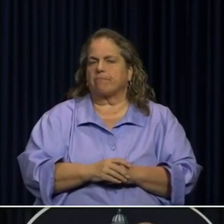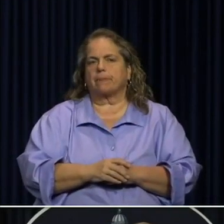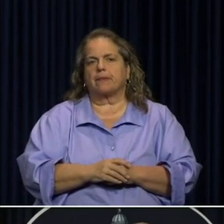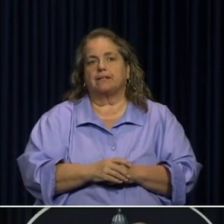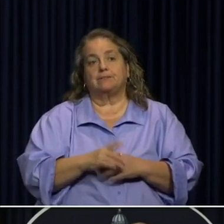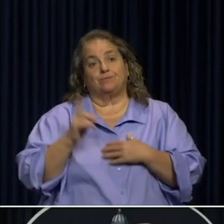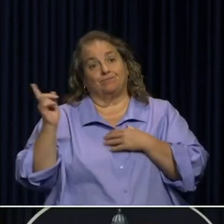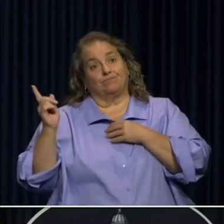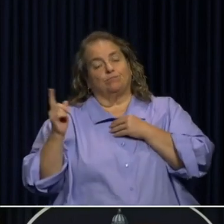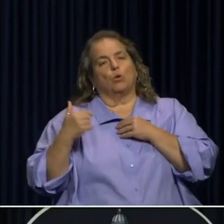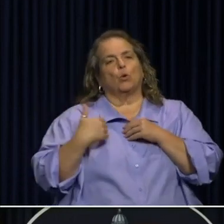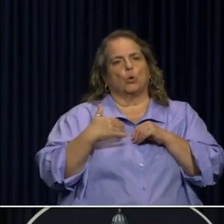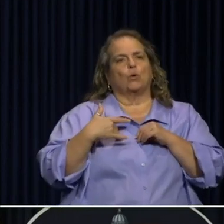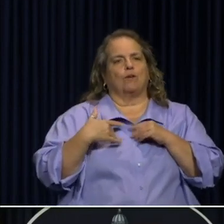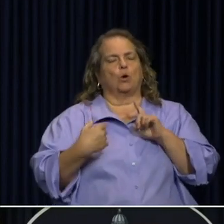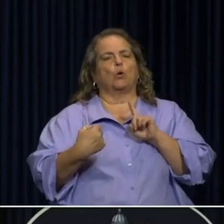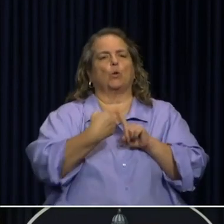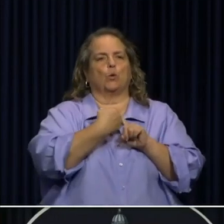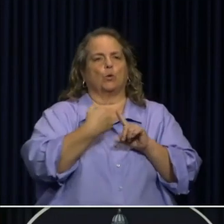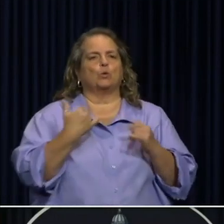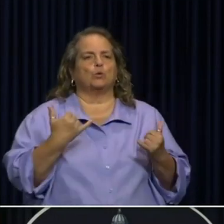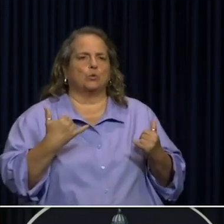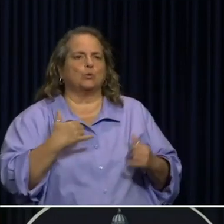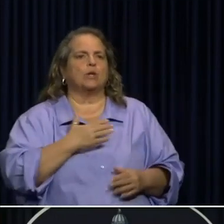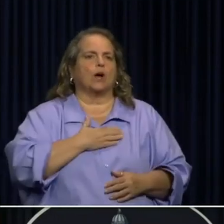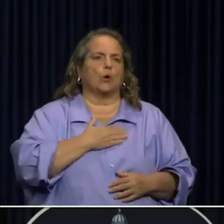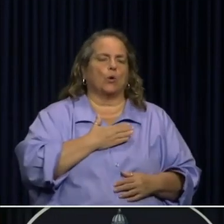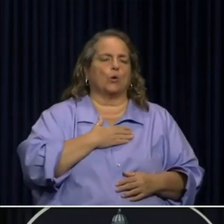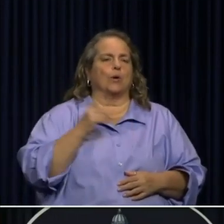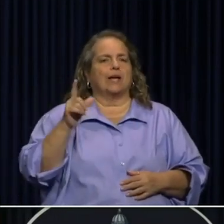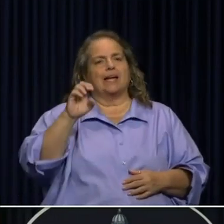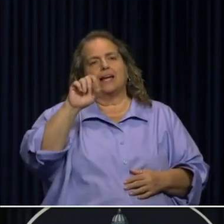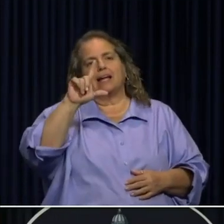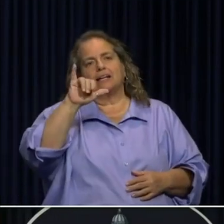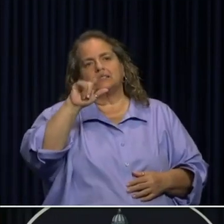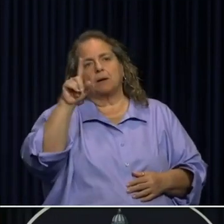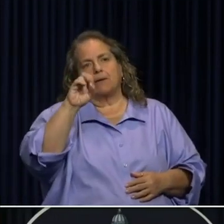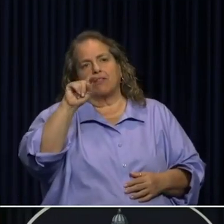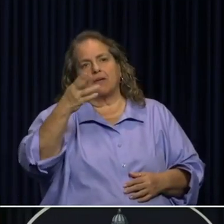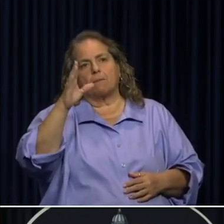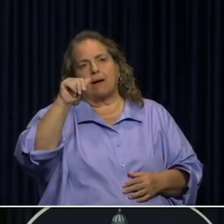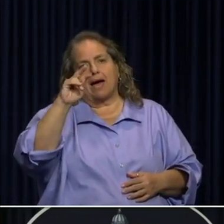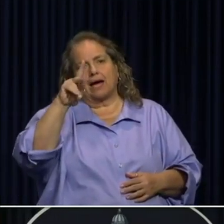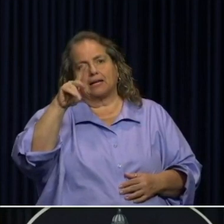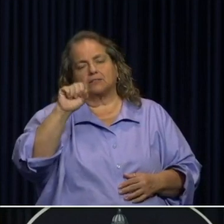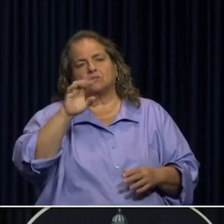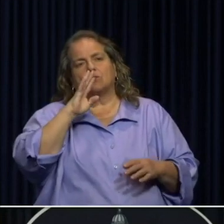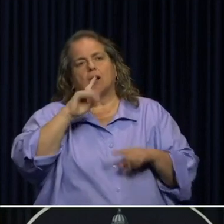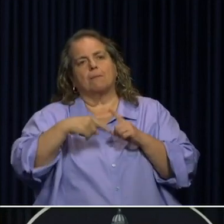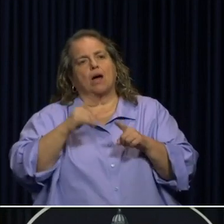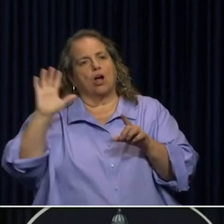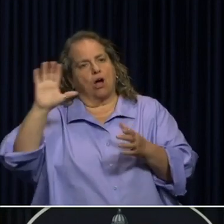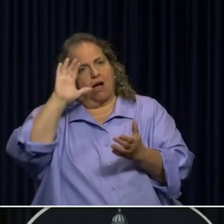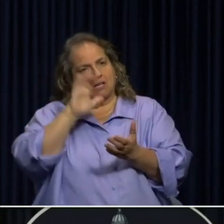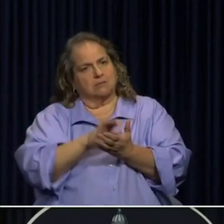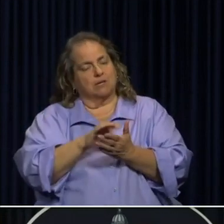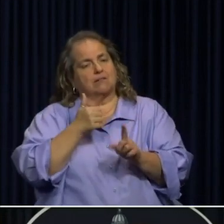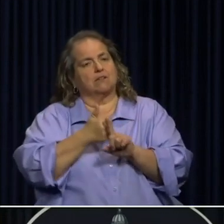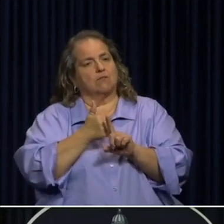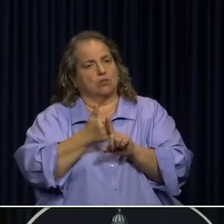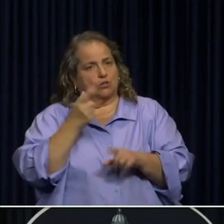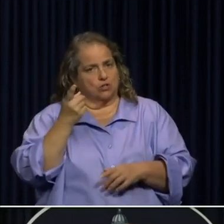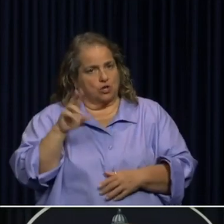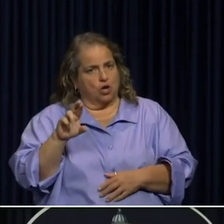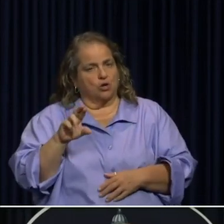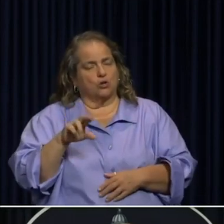All right, this one really hit me today. This is Elizabeth Banks talking about her husband, who is a doctor,